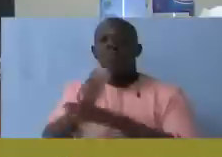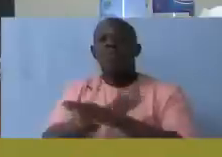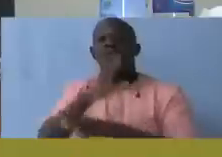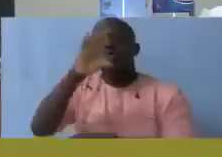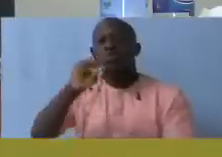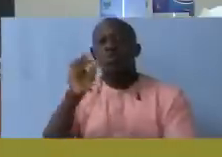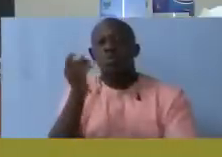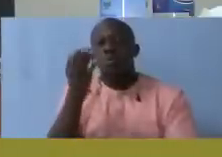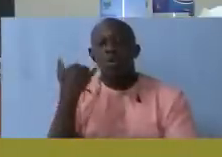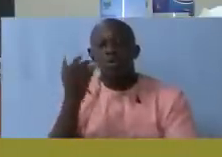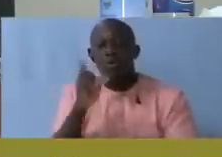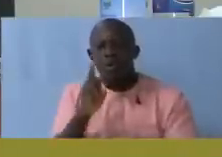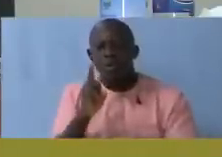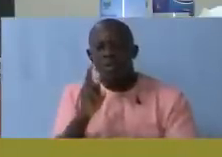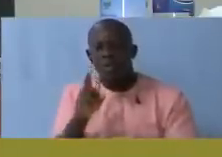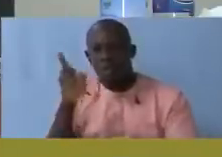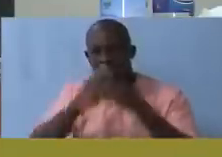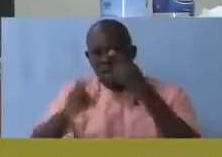you say that again?